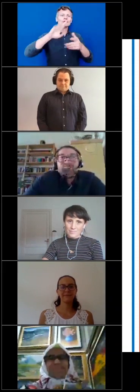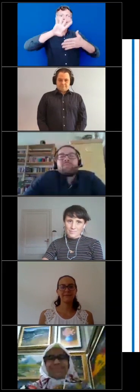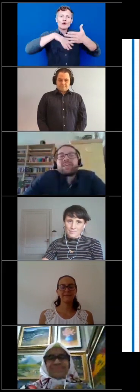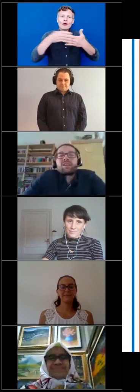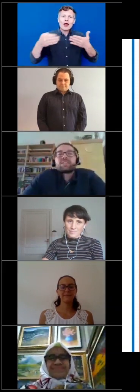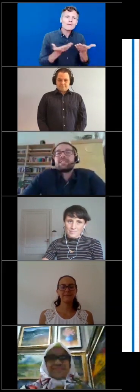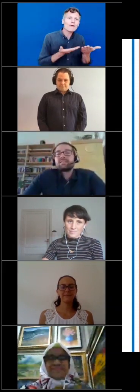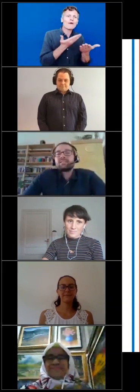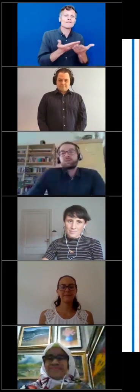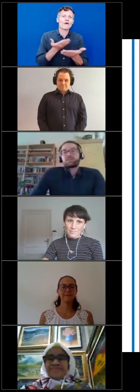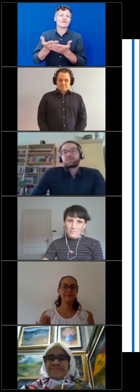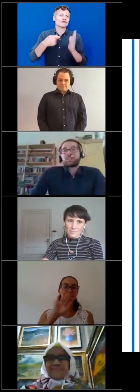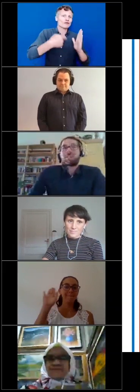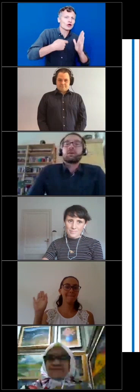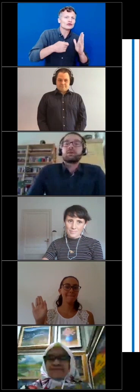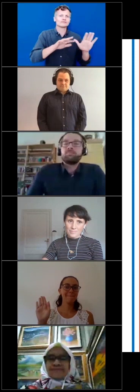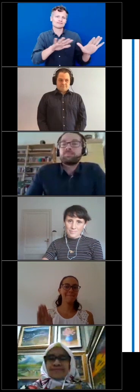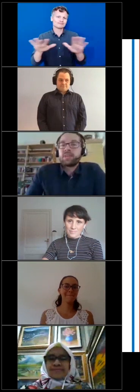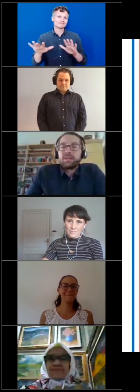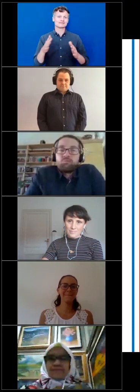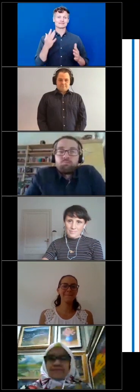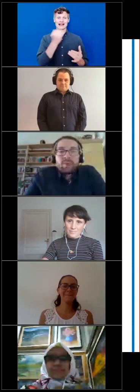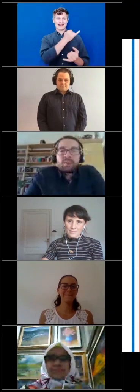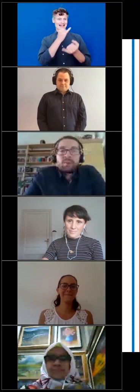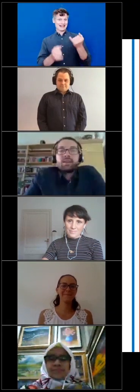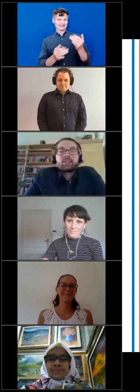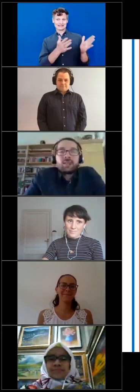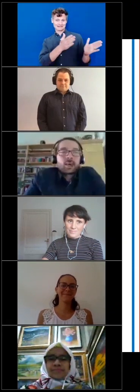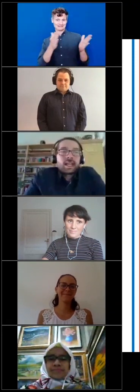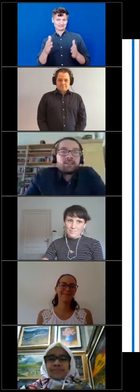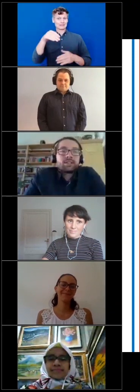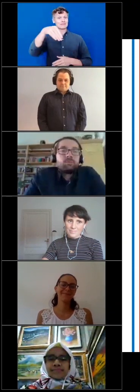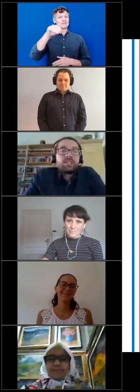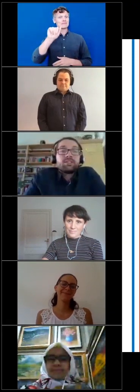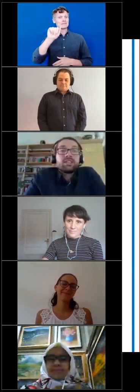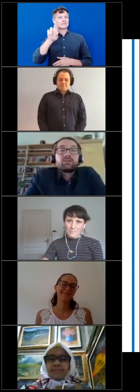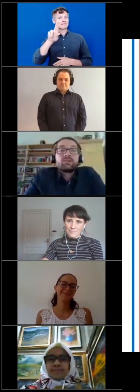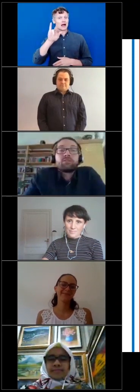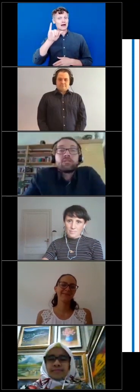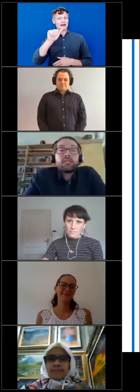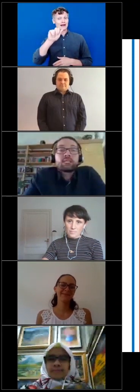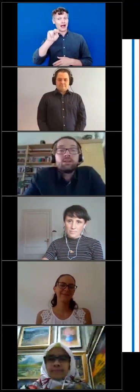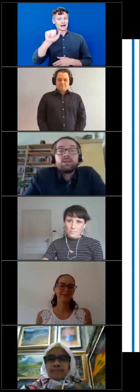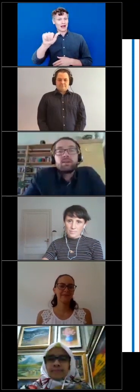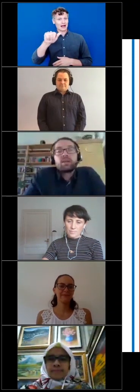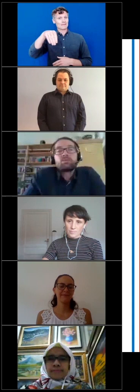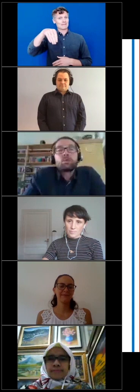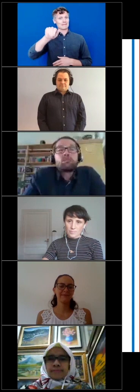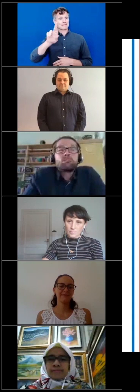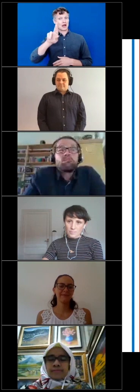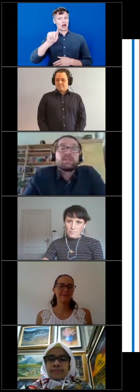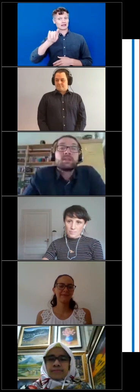Further, Mariana Martinez joins us from Sierra Leone. Mariana has been working in the disability field for 15 years now and